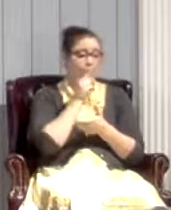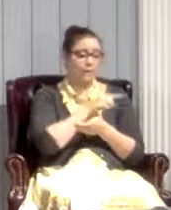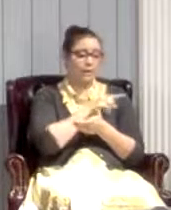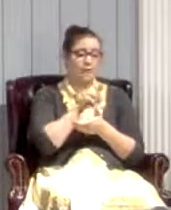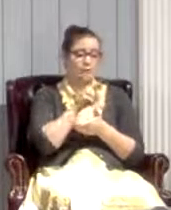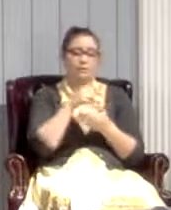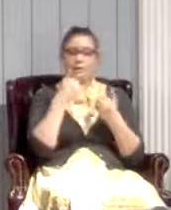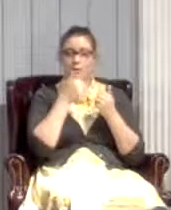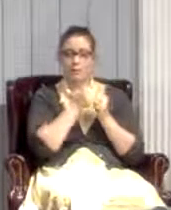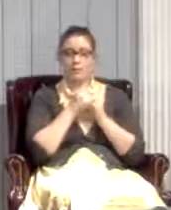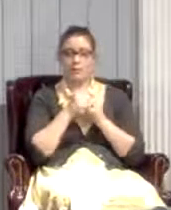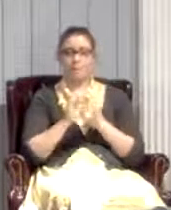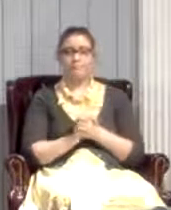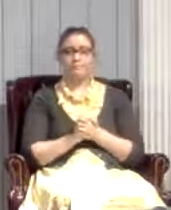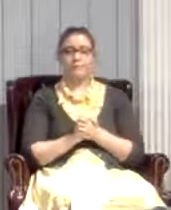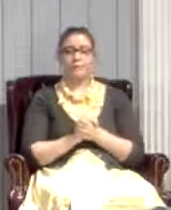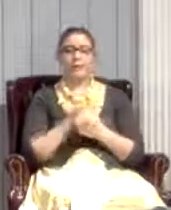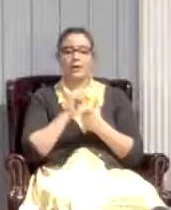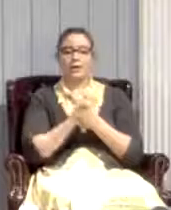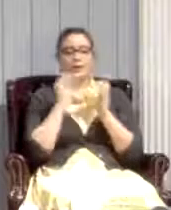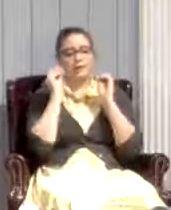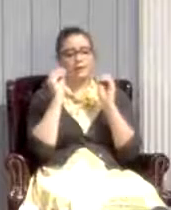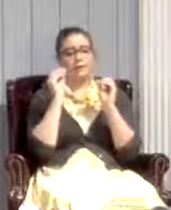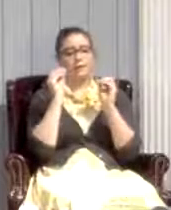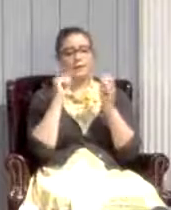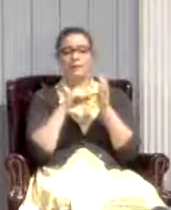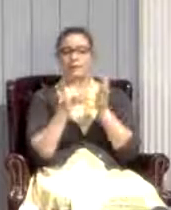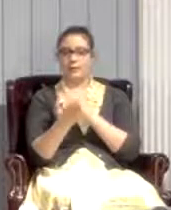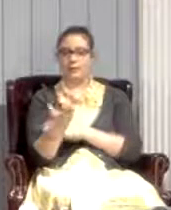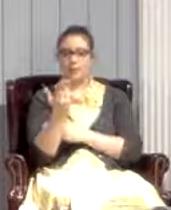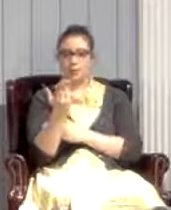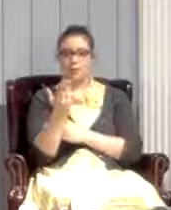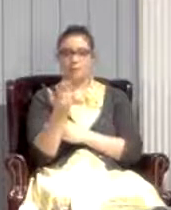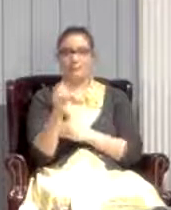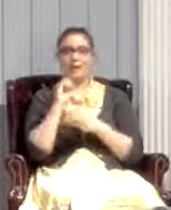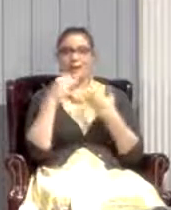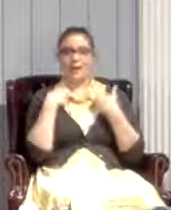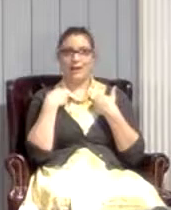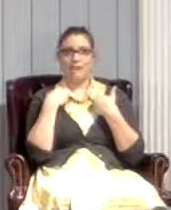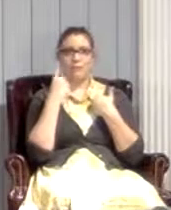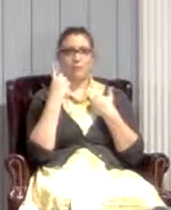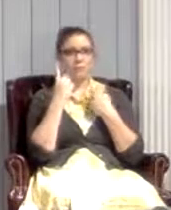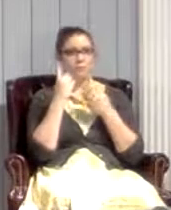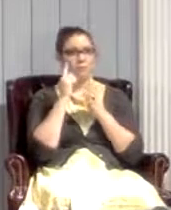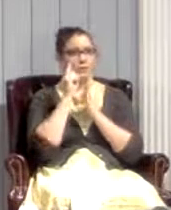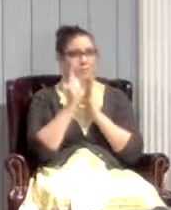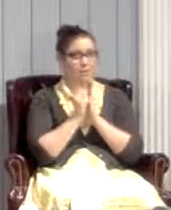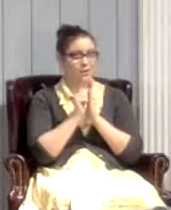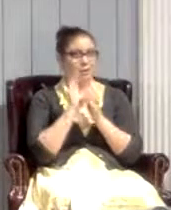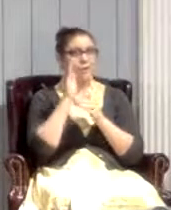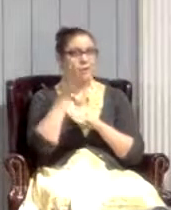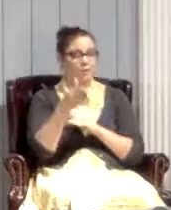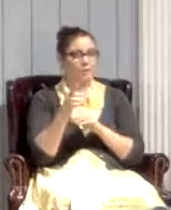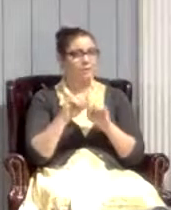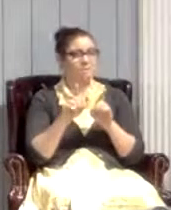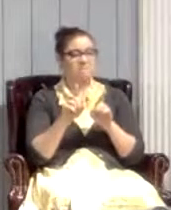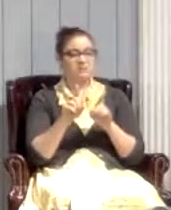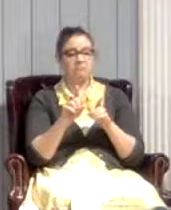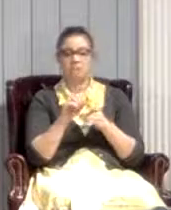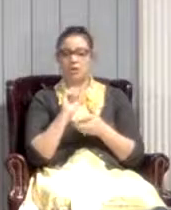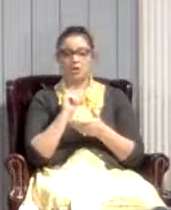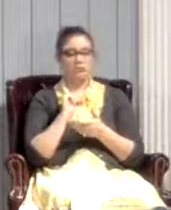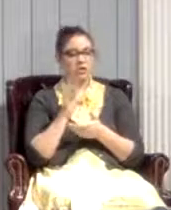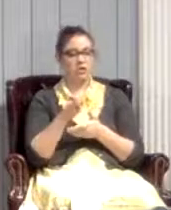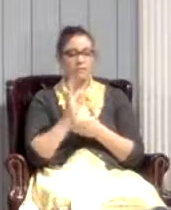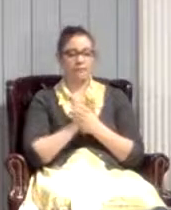ready with me. I can't do it. All right, well, that's the lesson for this morning. And I'm 1 minute overboard, but overtime, but not too bad today. So